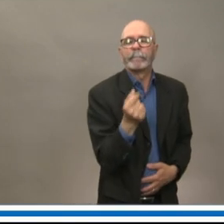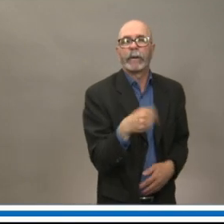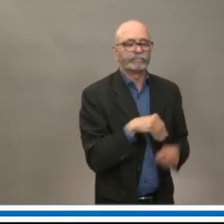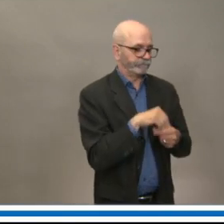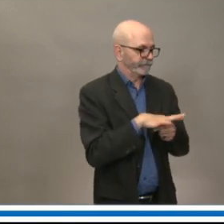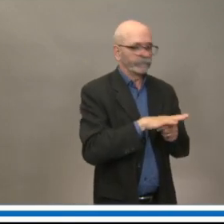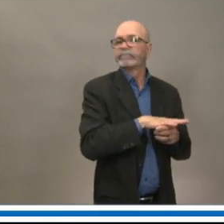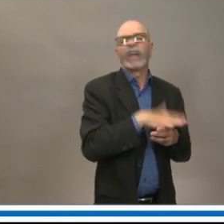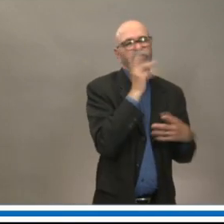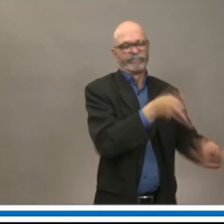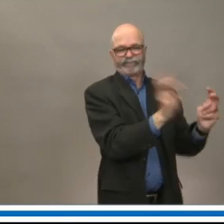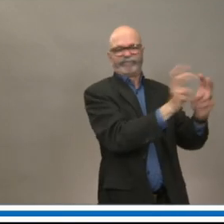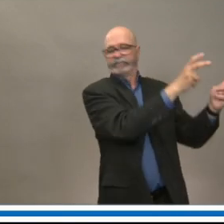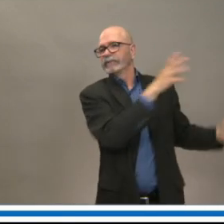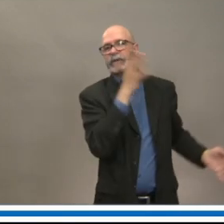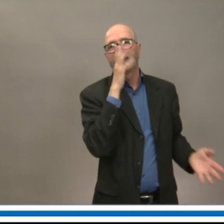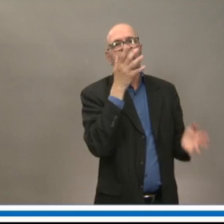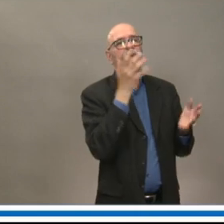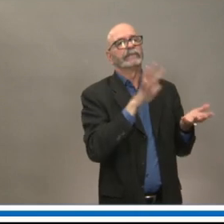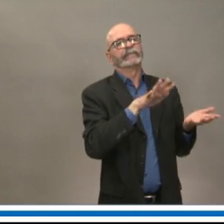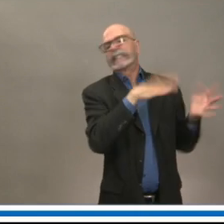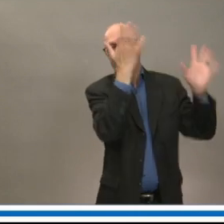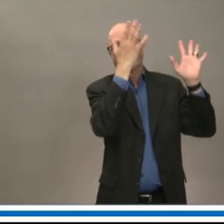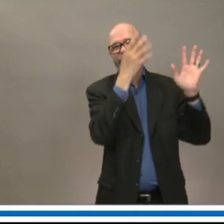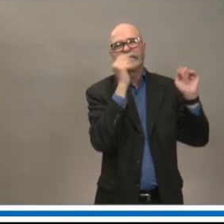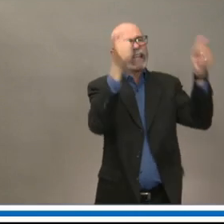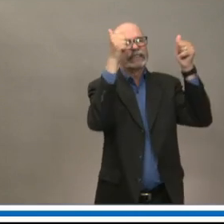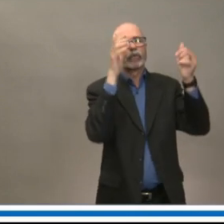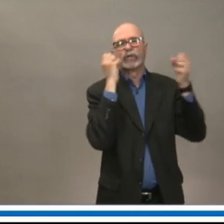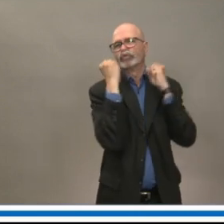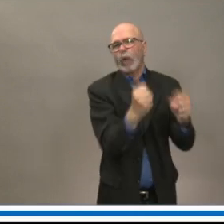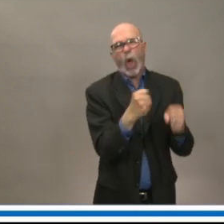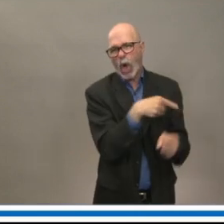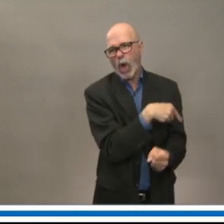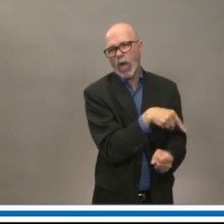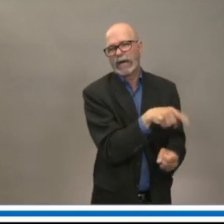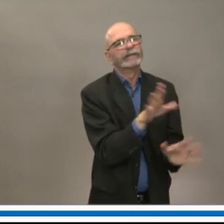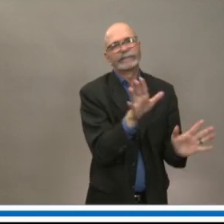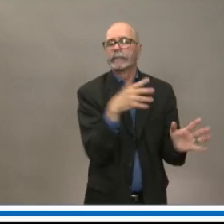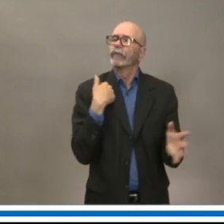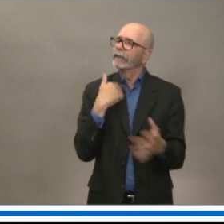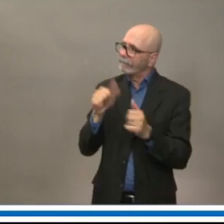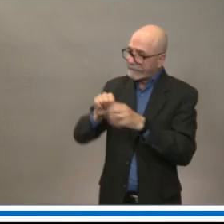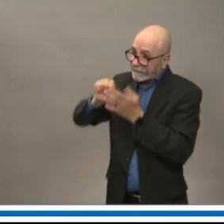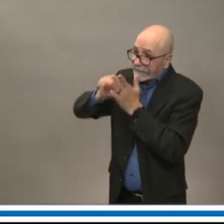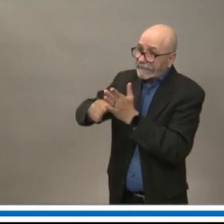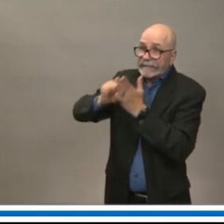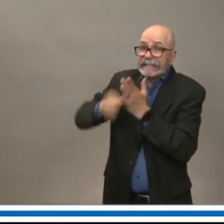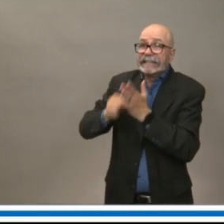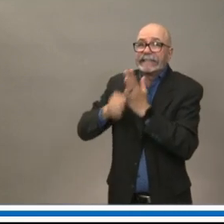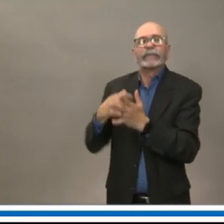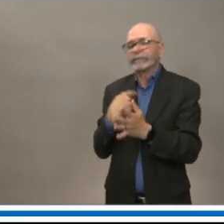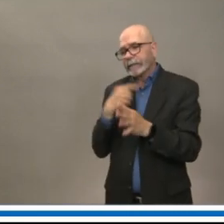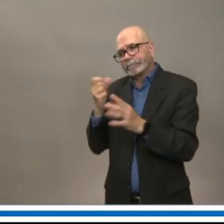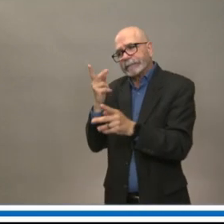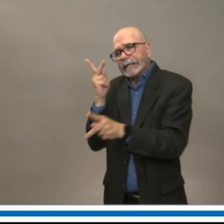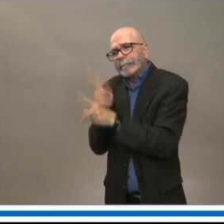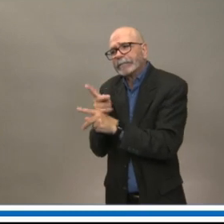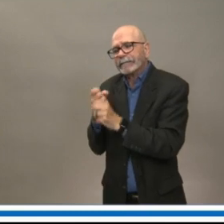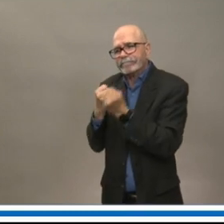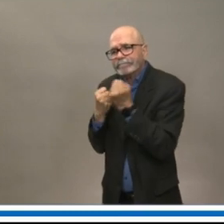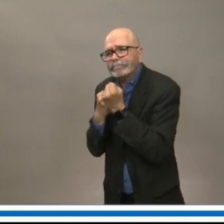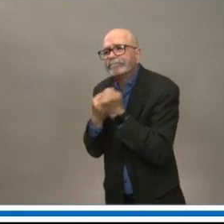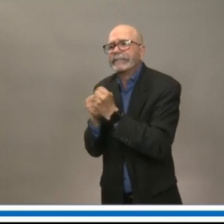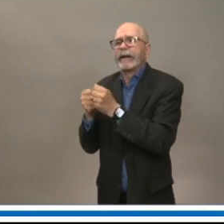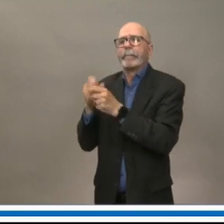our effort to defeat the virus. That means wrapping our arms around the homes that are struggling. We are testing our residents to